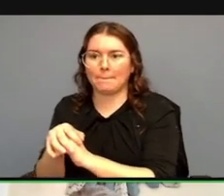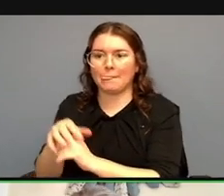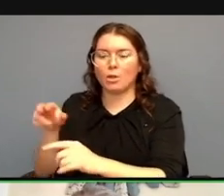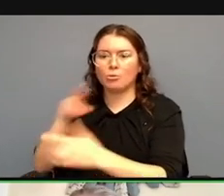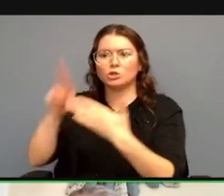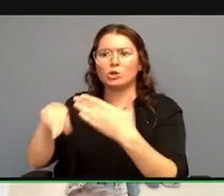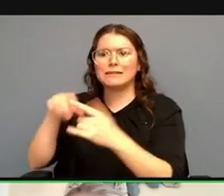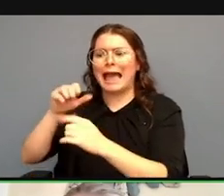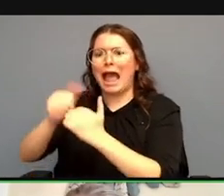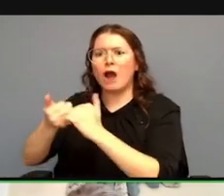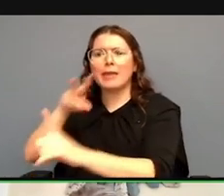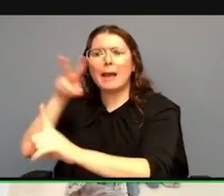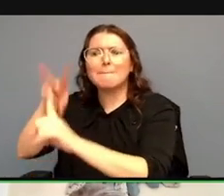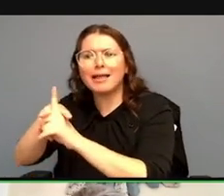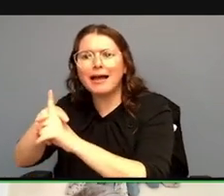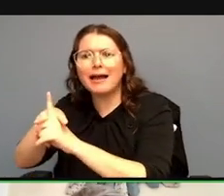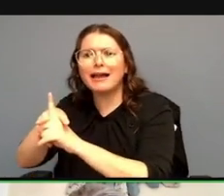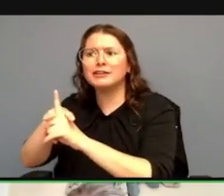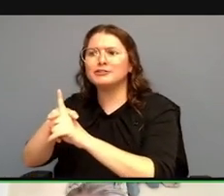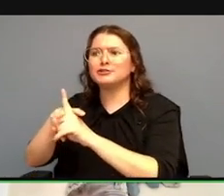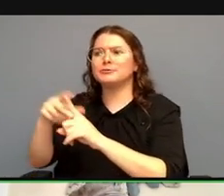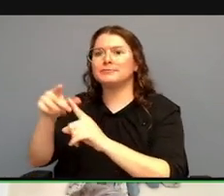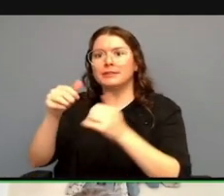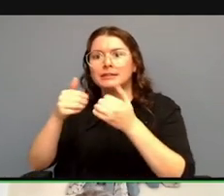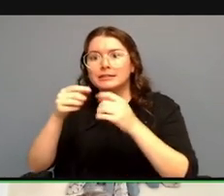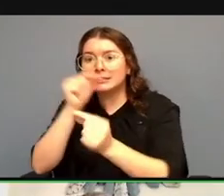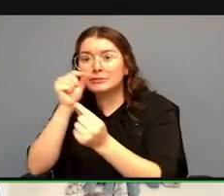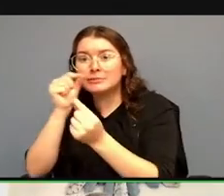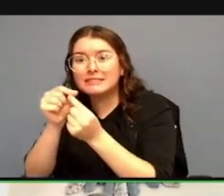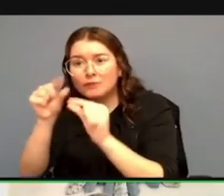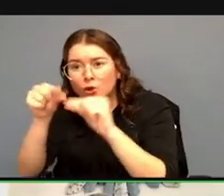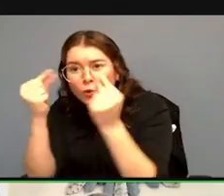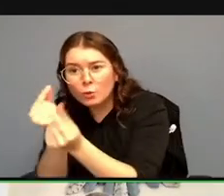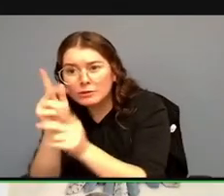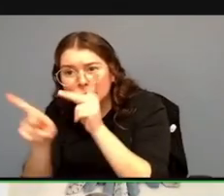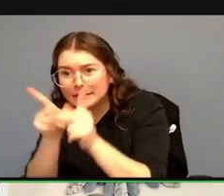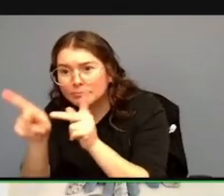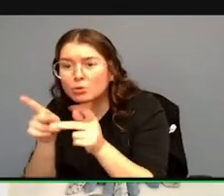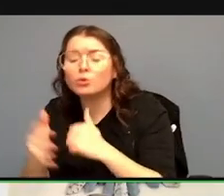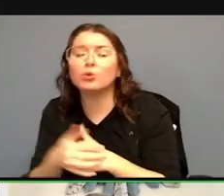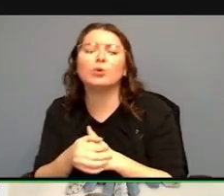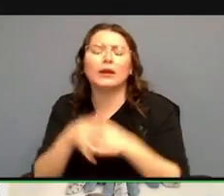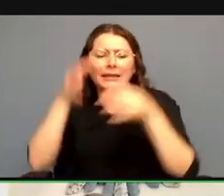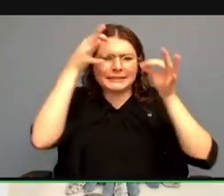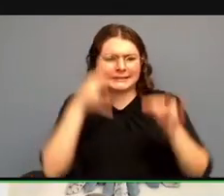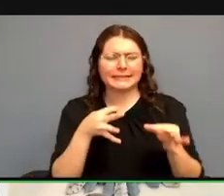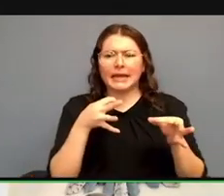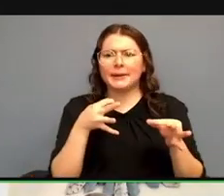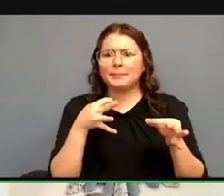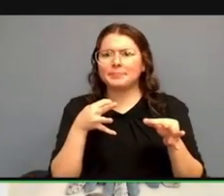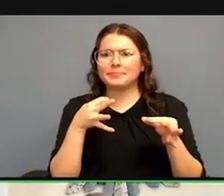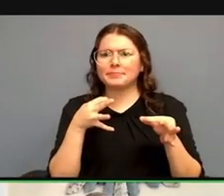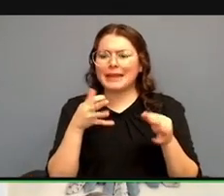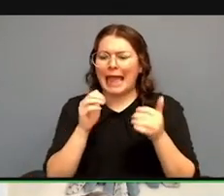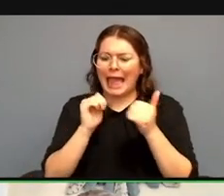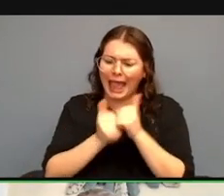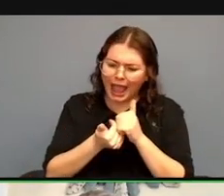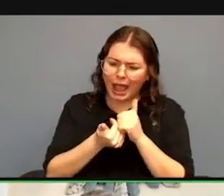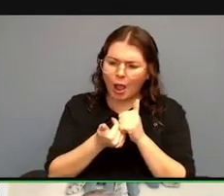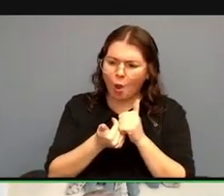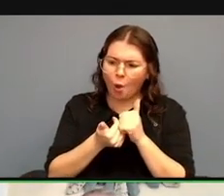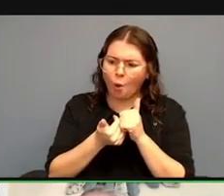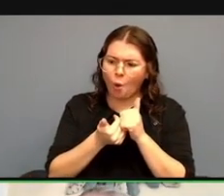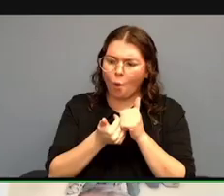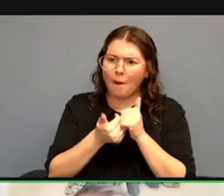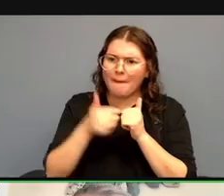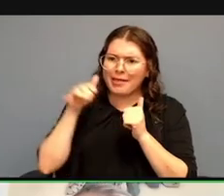apply to populations of specific groups of people, and determined how that defined